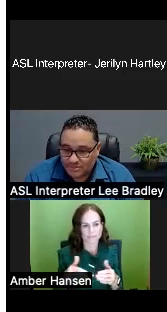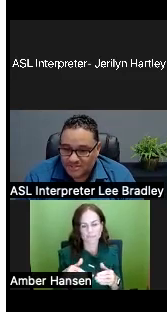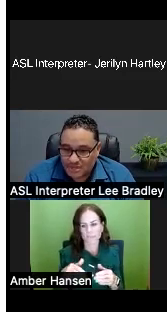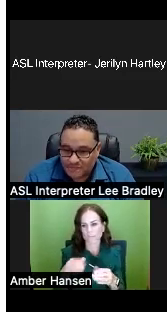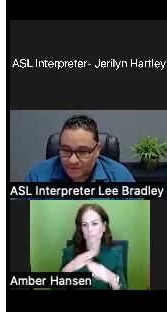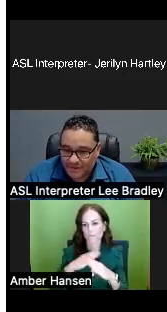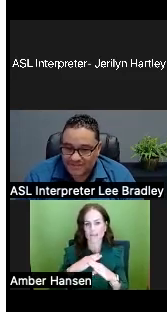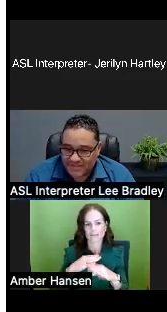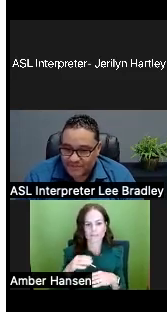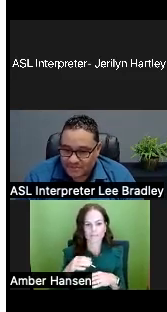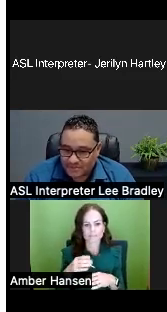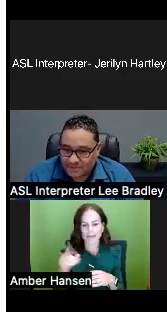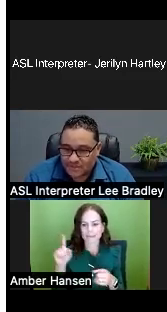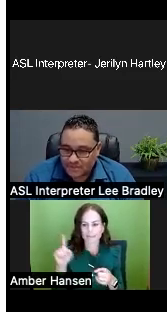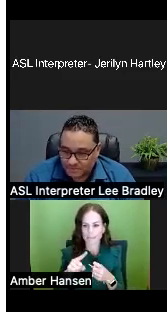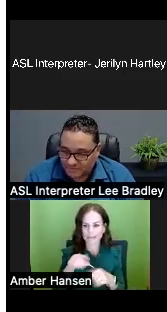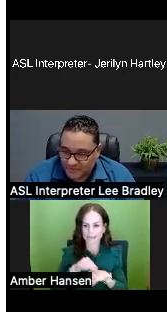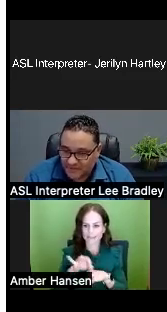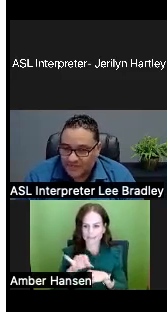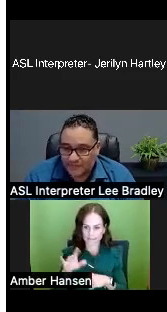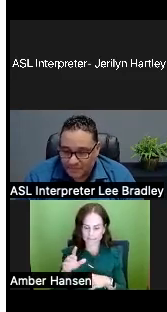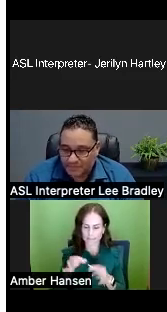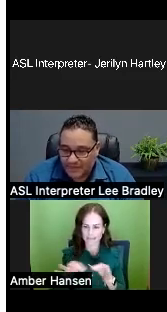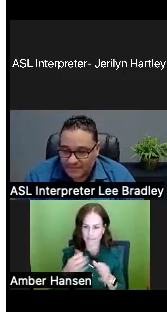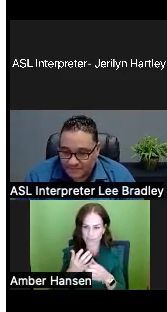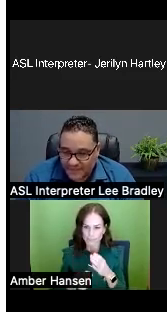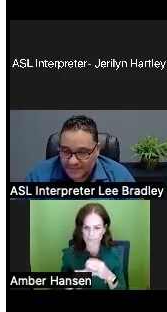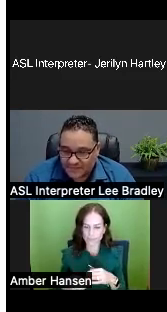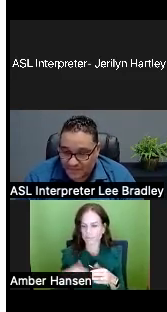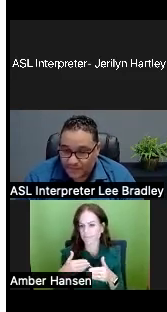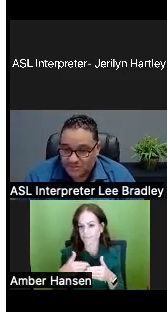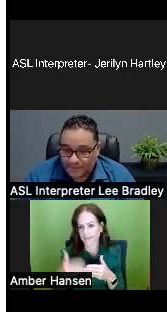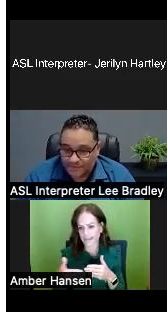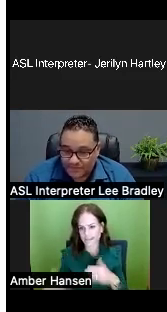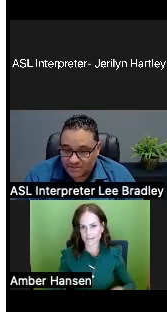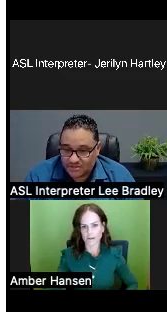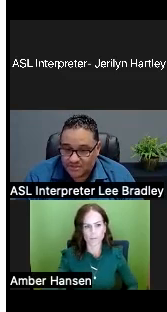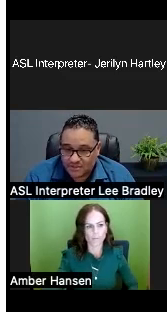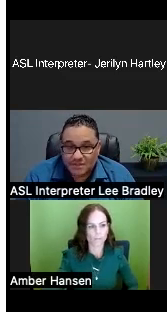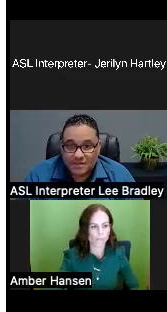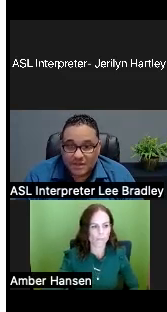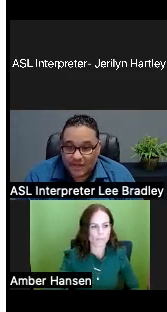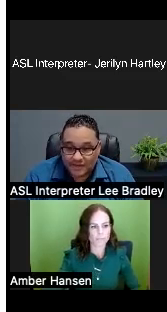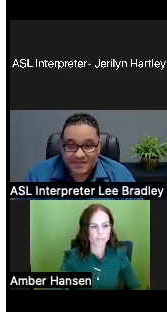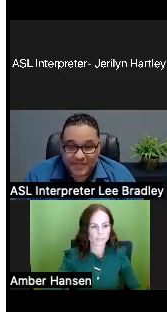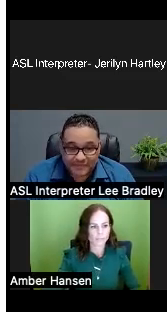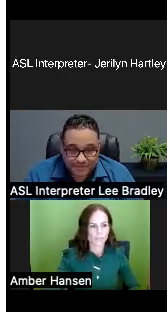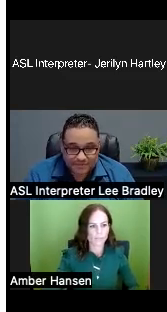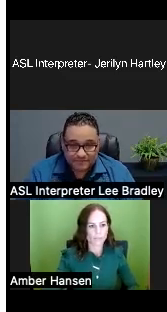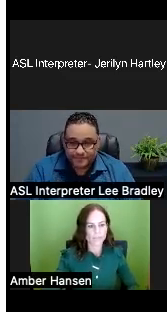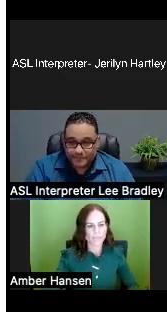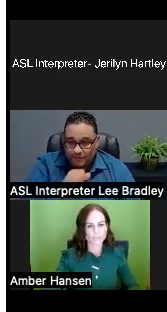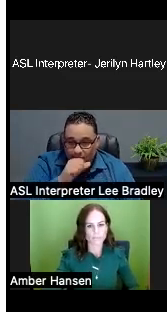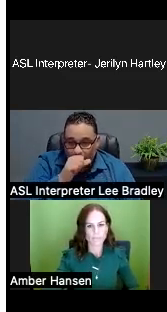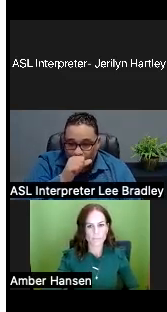So let's talk about next steps to prevent and minimize the effects of language deprivation. Next slide, please.